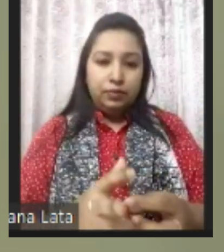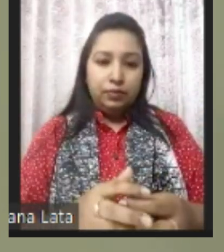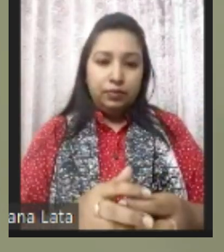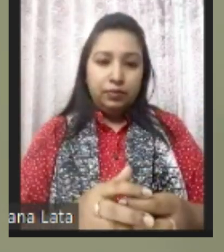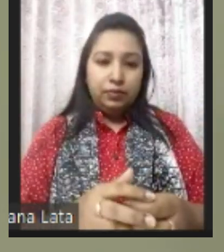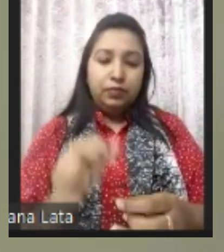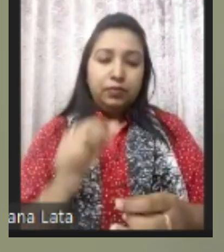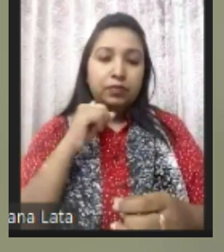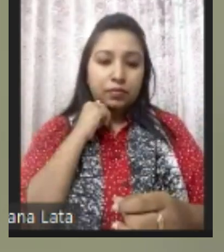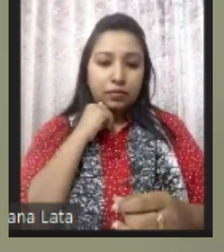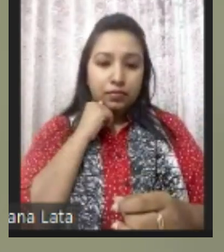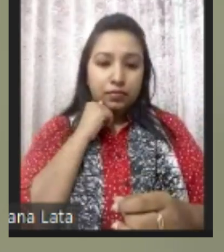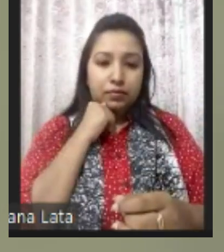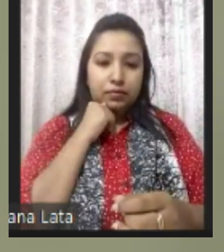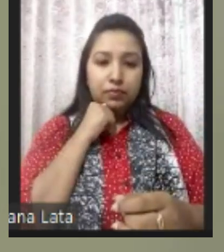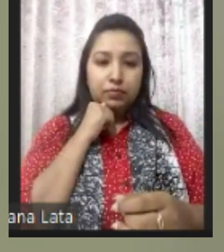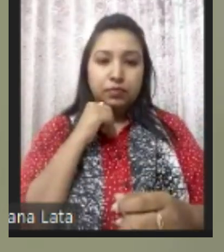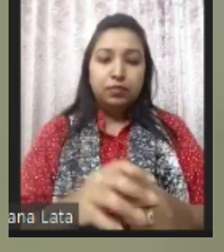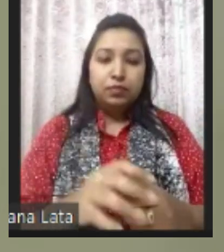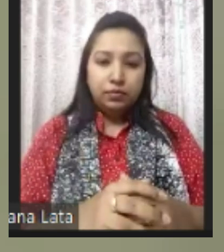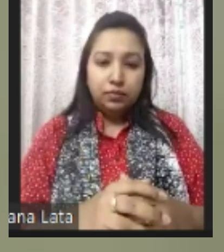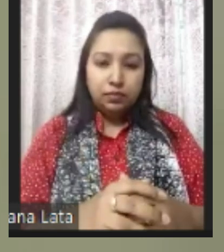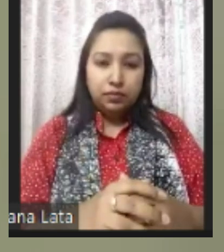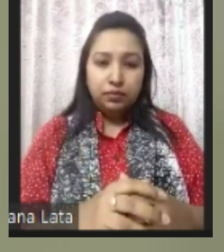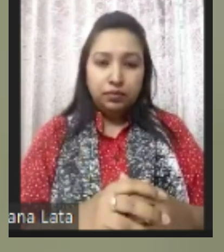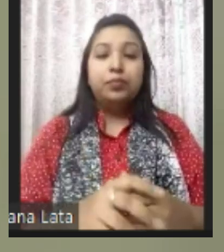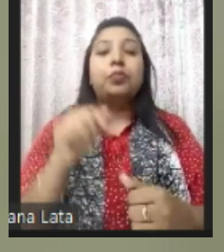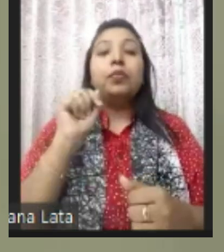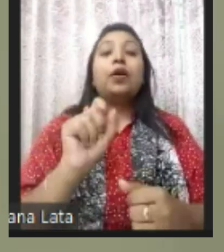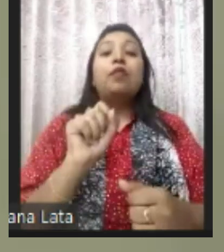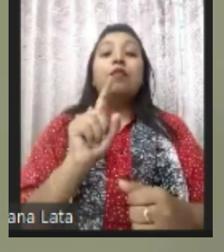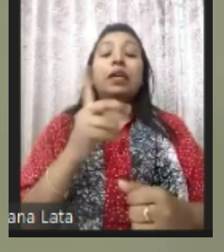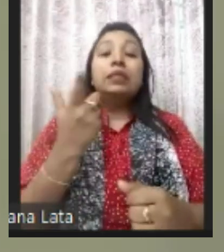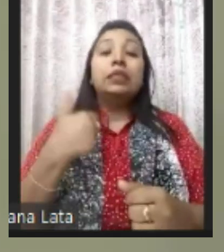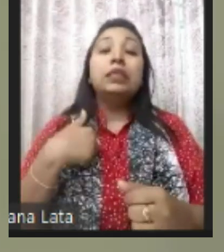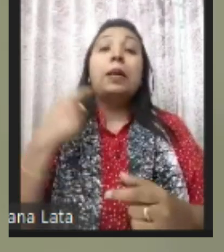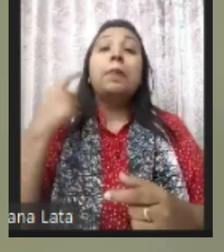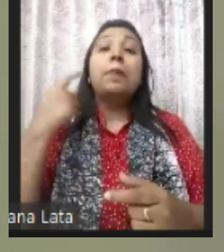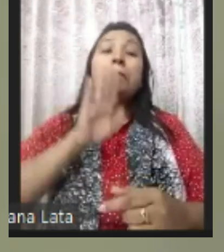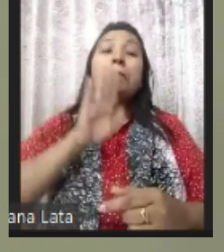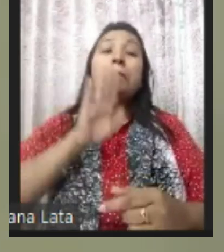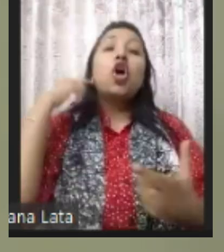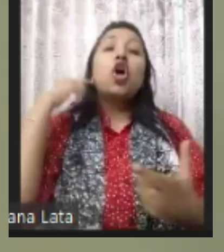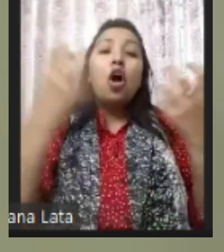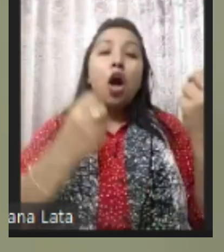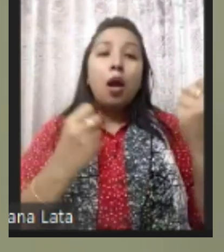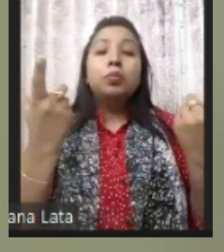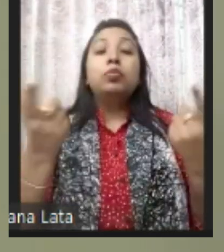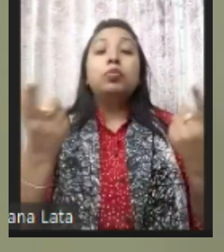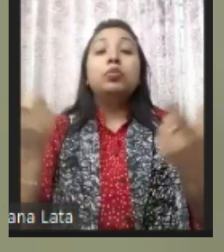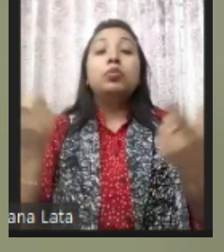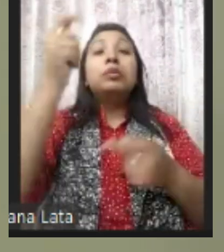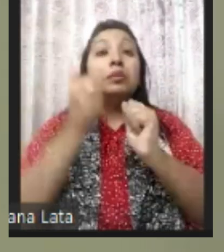would be helping the government design for inclusion, so design for persons with disabilities from the very